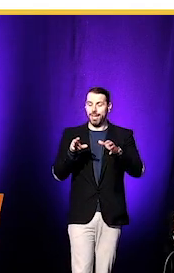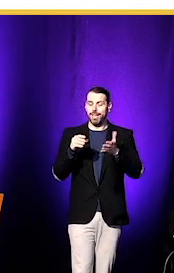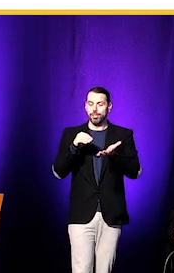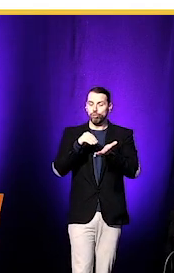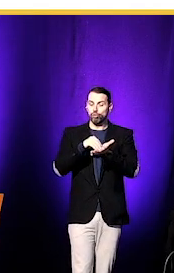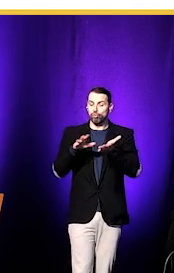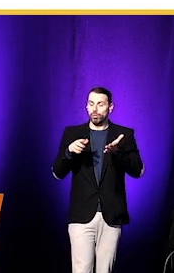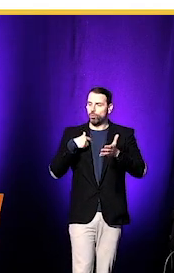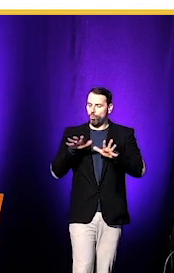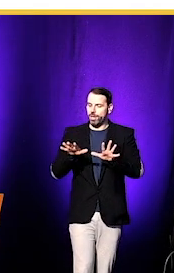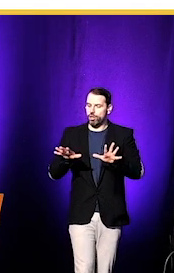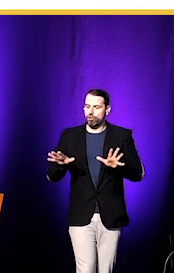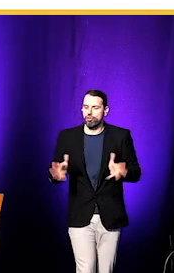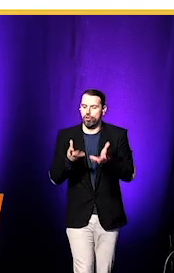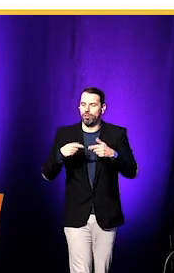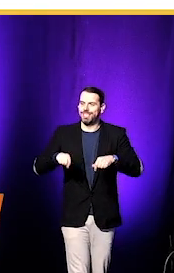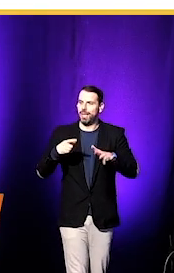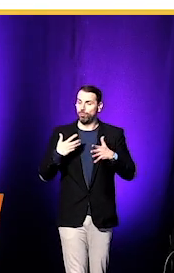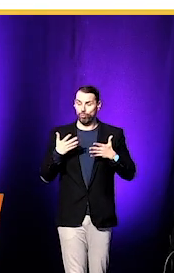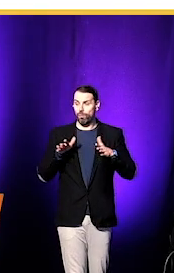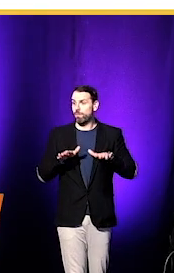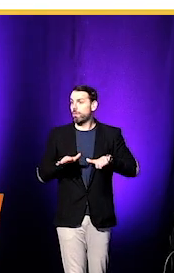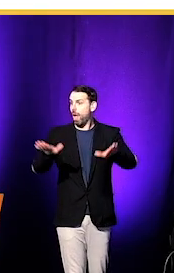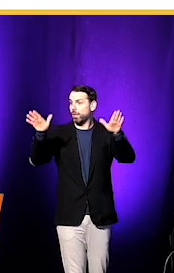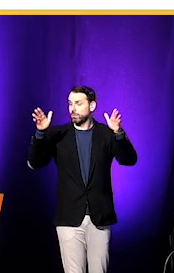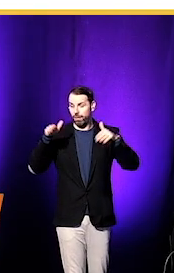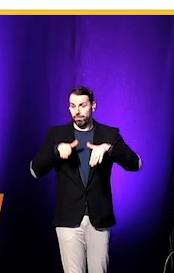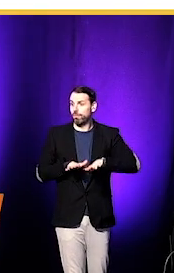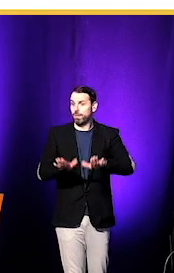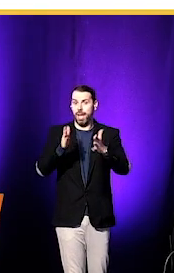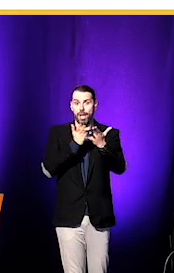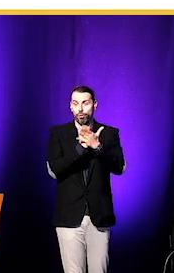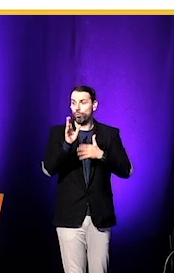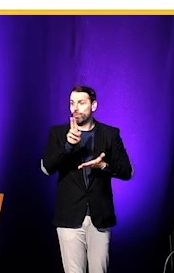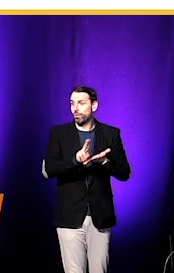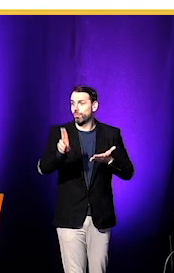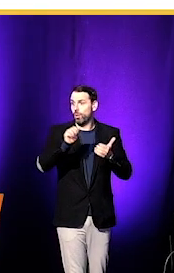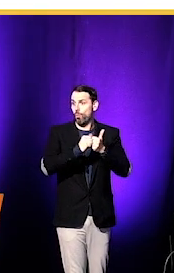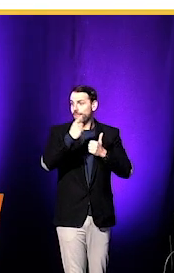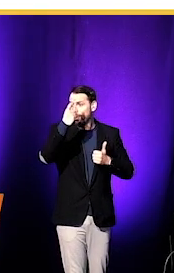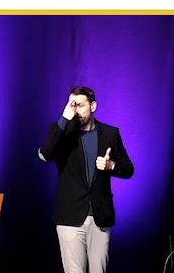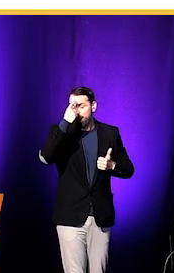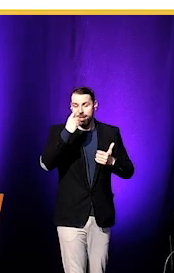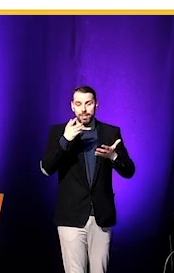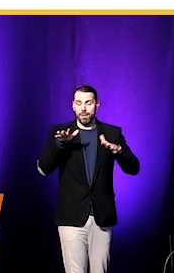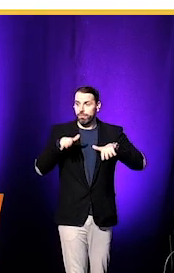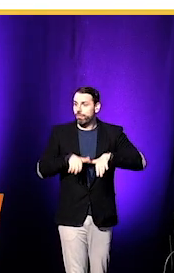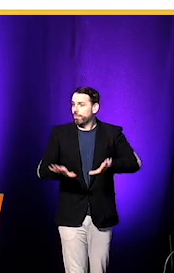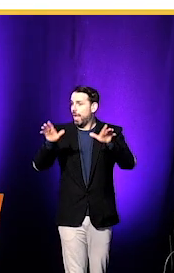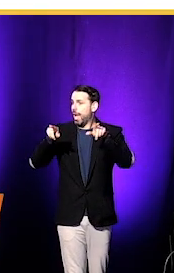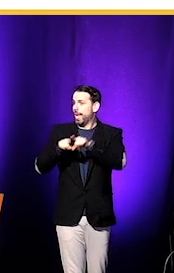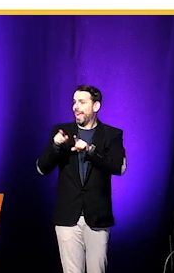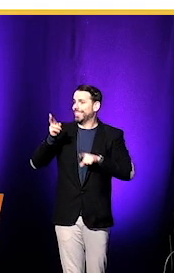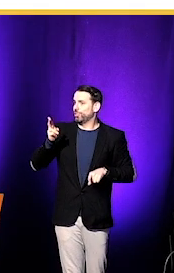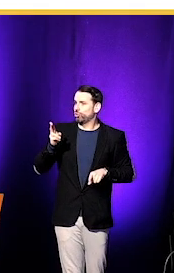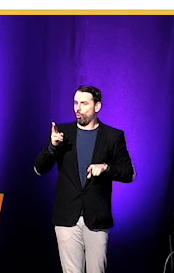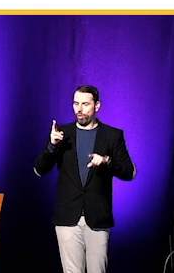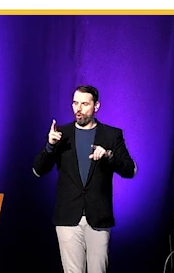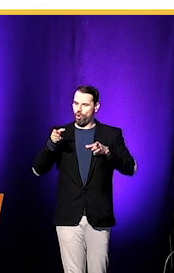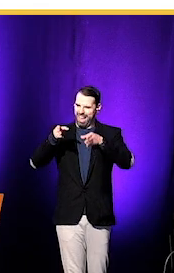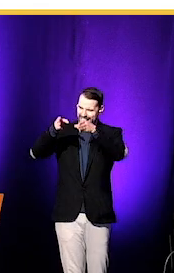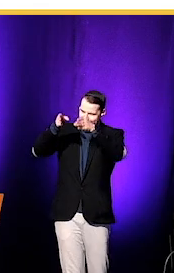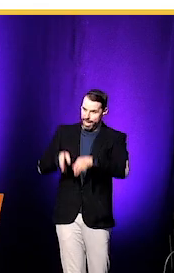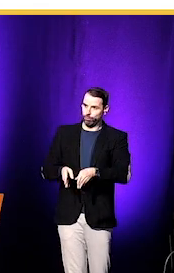fly through the university with their minds, to fly as historical actors as they socially dream for a